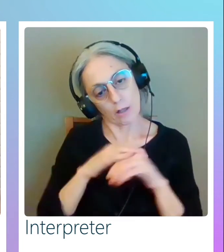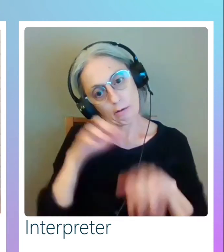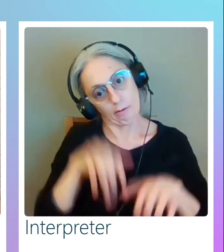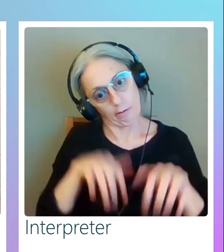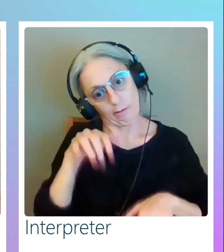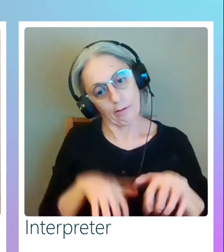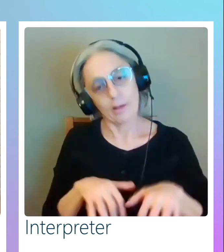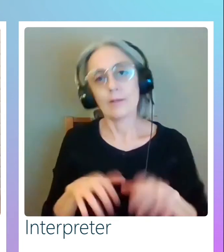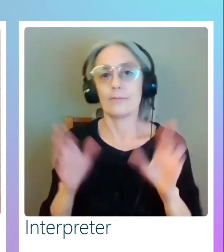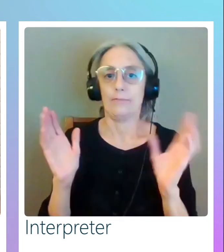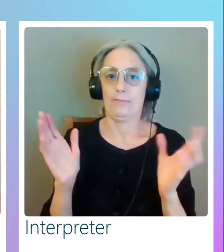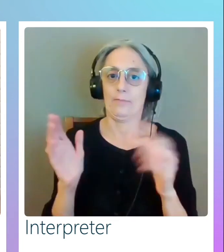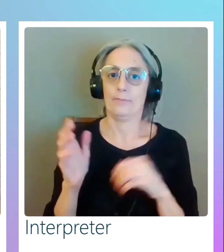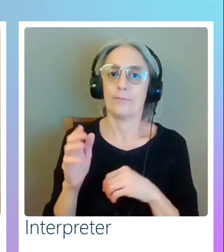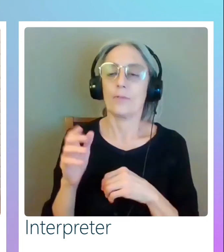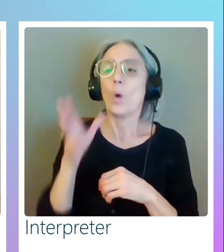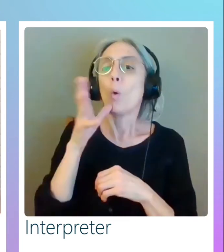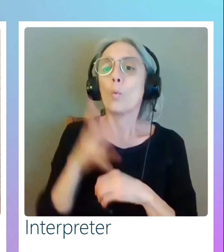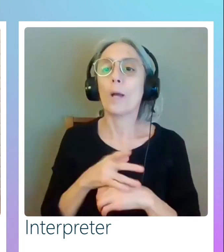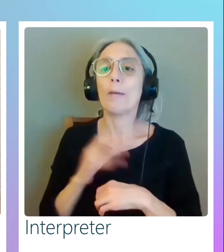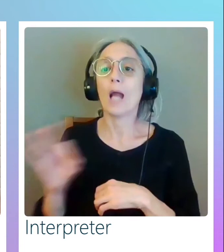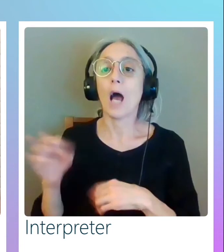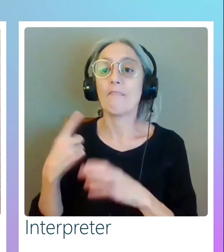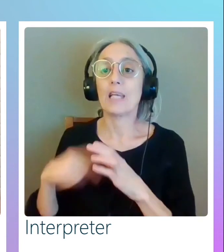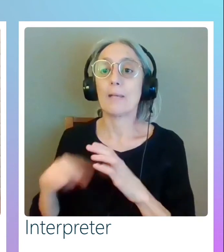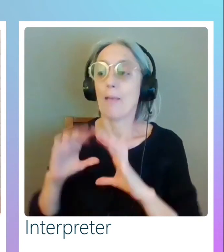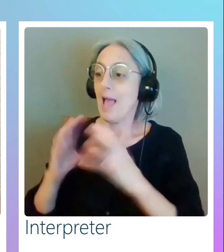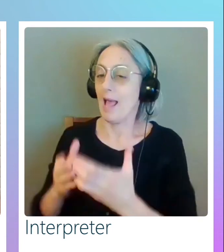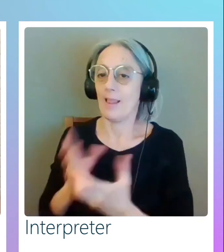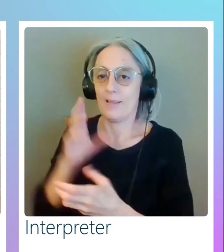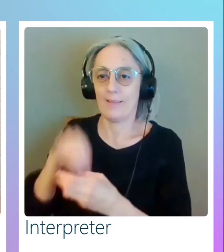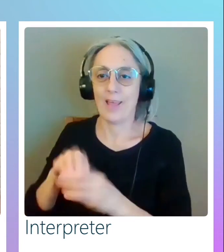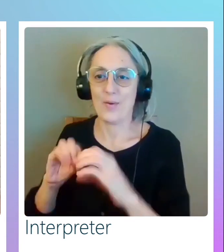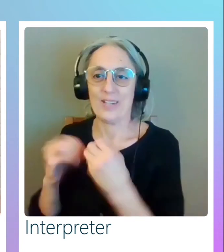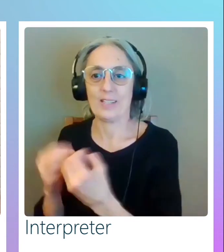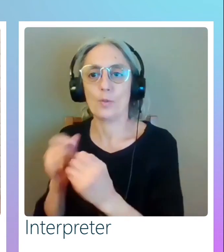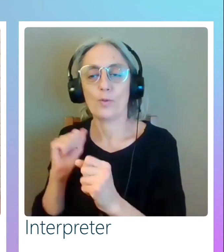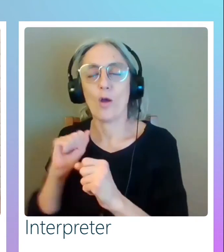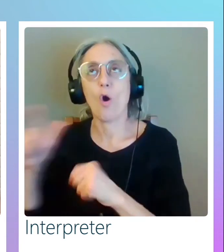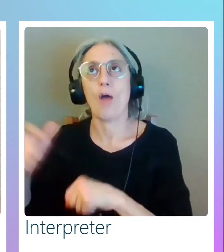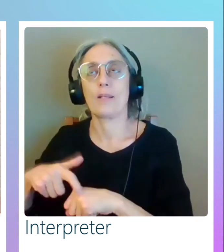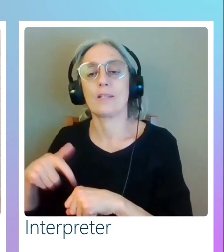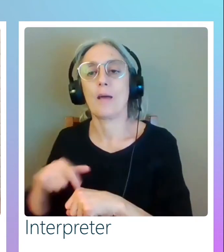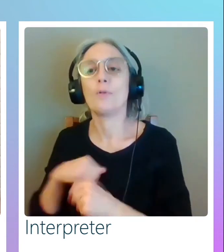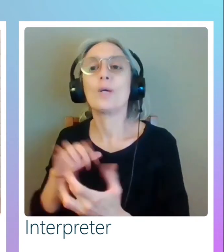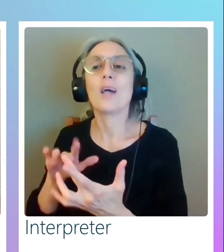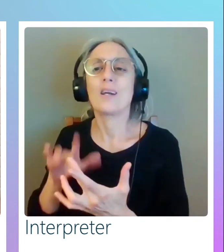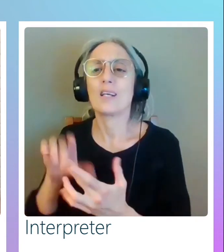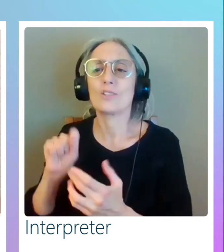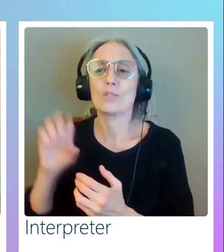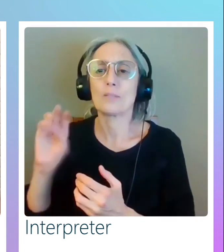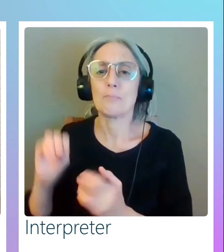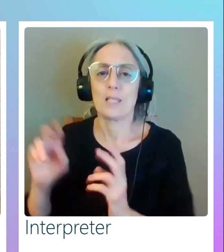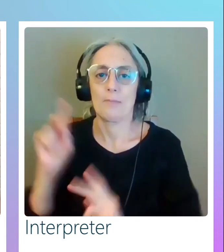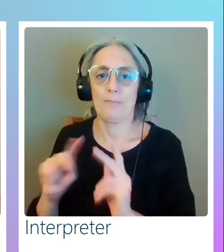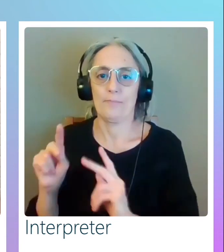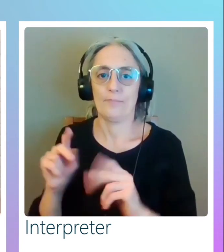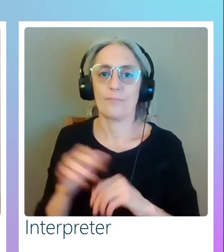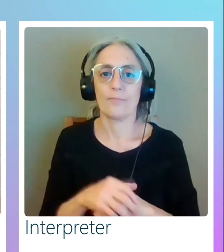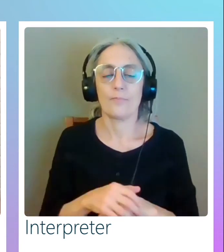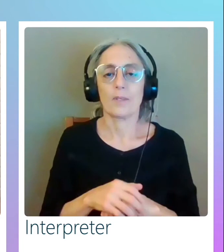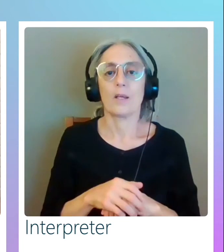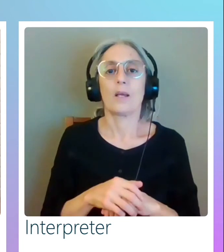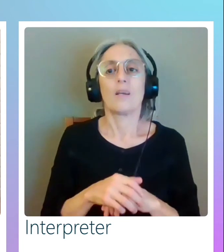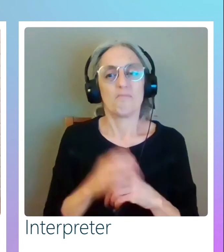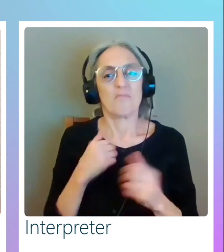of Women of Email. We do this all the time. Feel free to reach out to some social media people. and there's someone that can code your emails for you. But what I'm